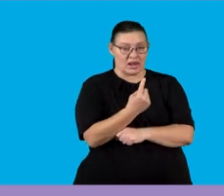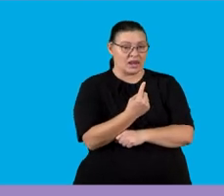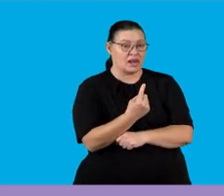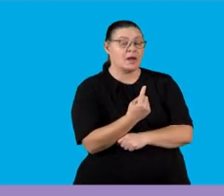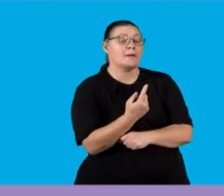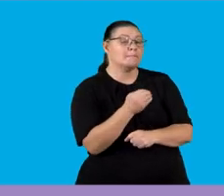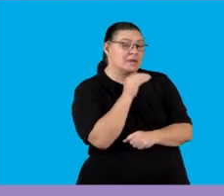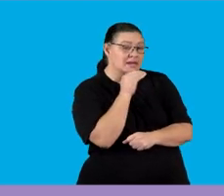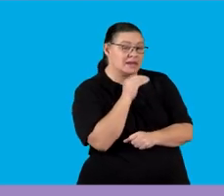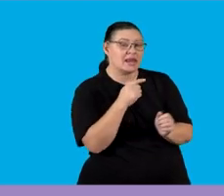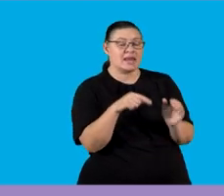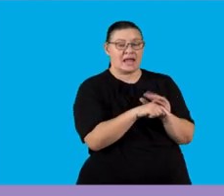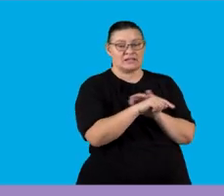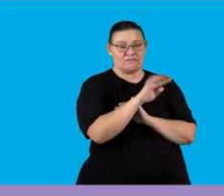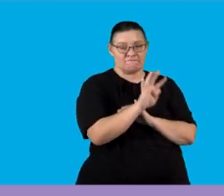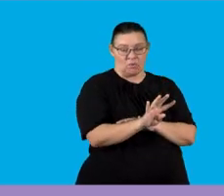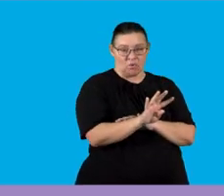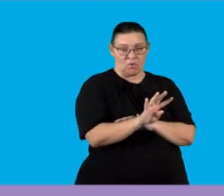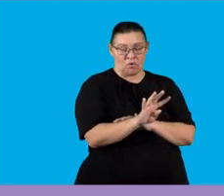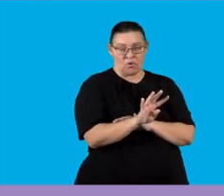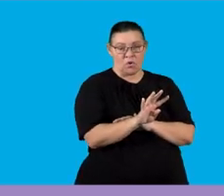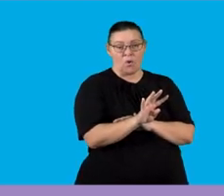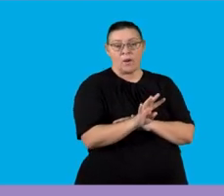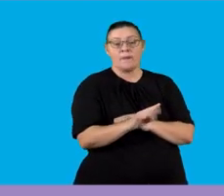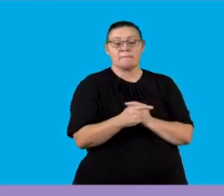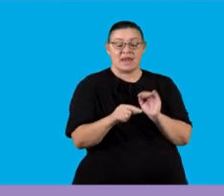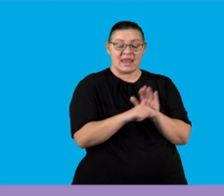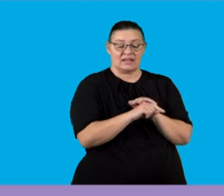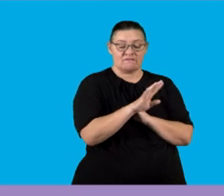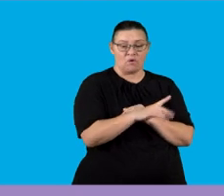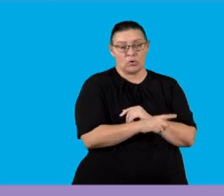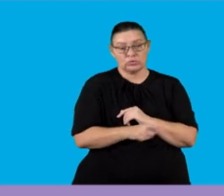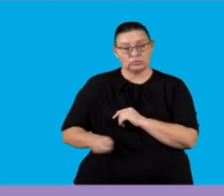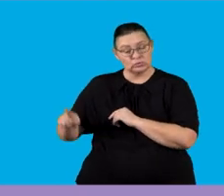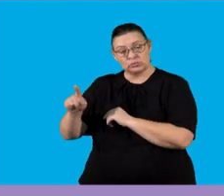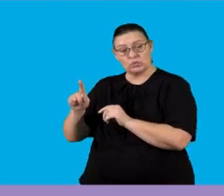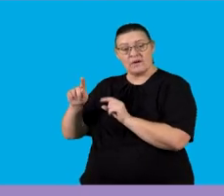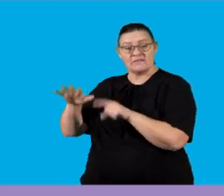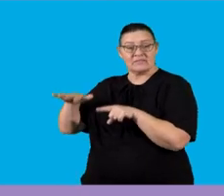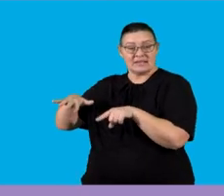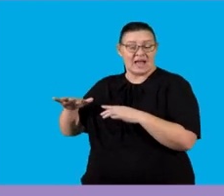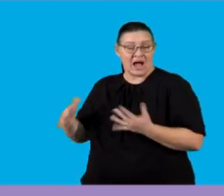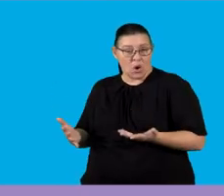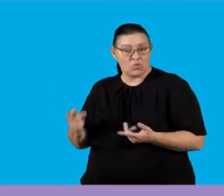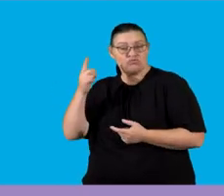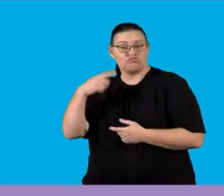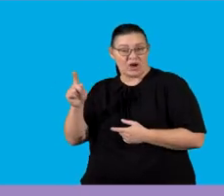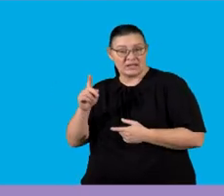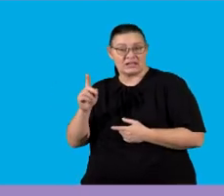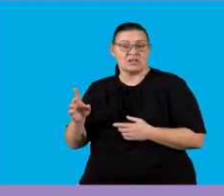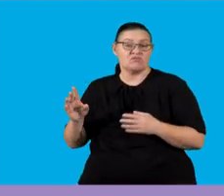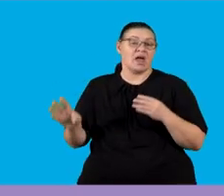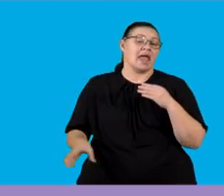if you think we are going to add a 19. Let's use our second term to check if that